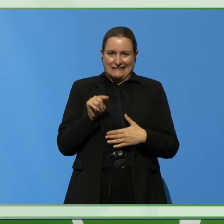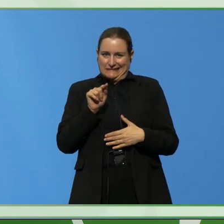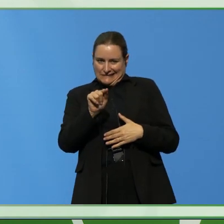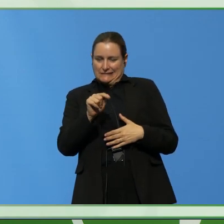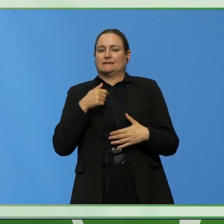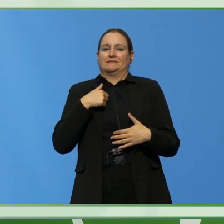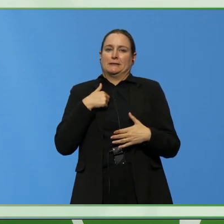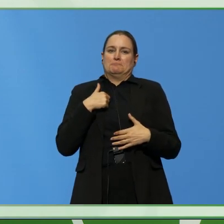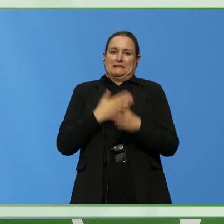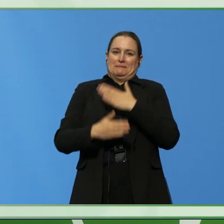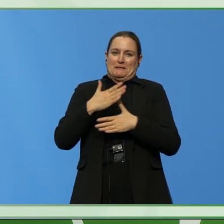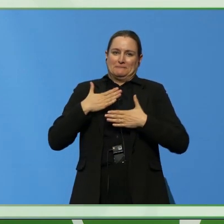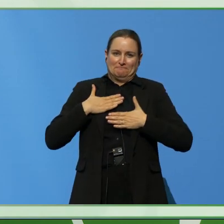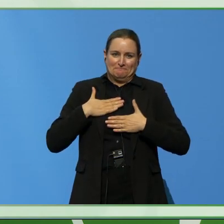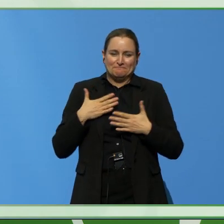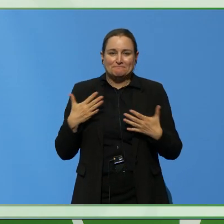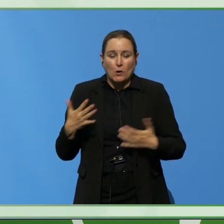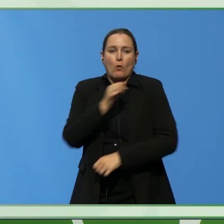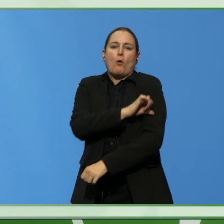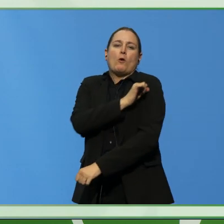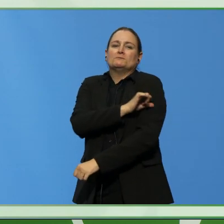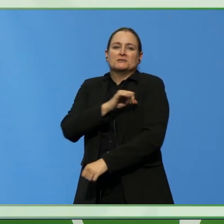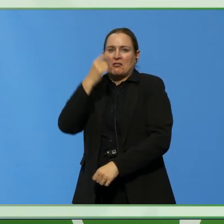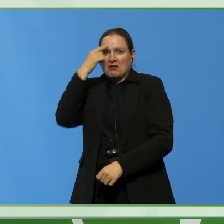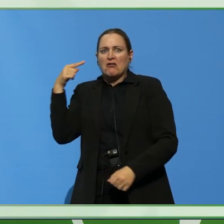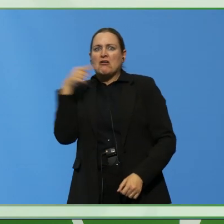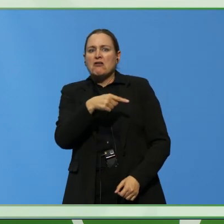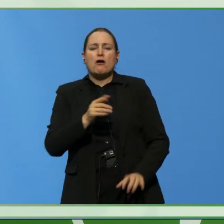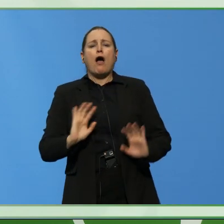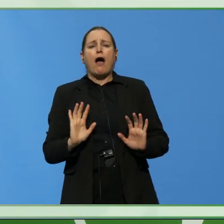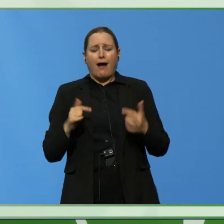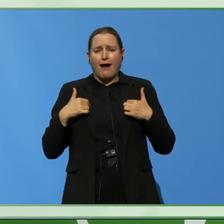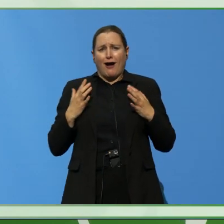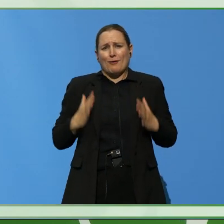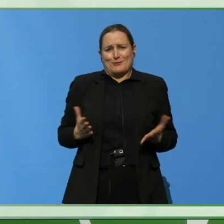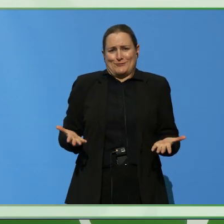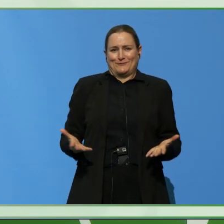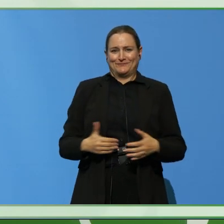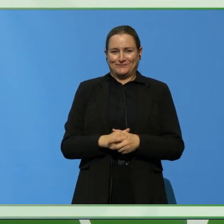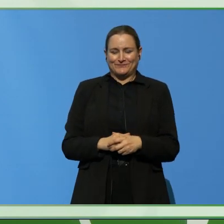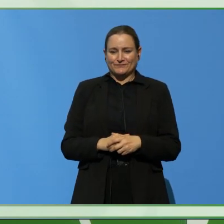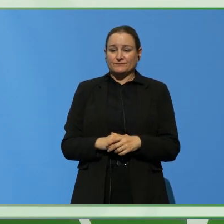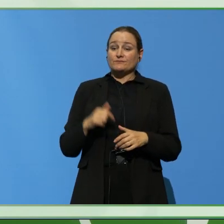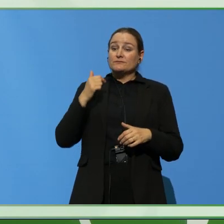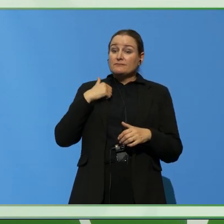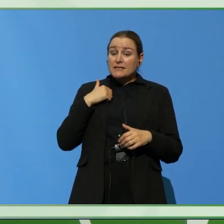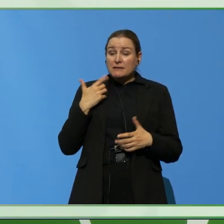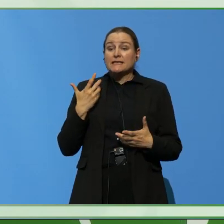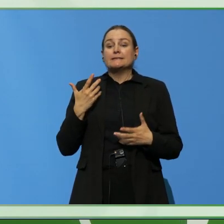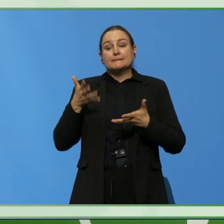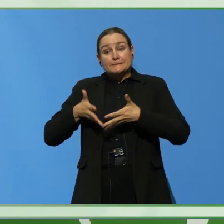why. So today I am the founder and CEO of Assistive Technologies for Disability